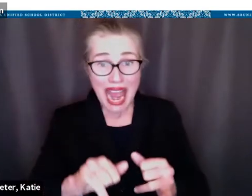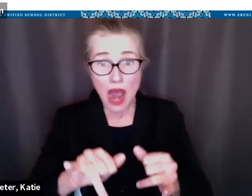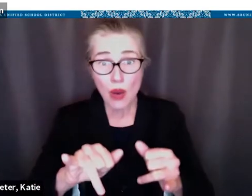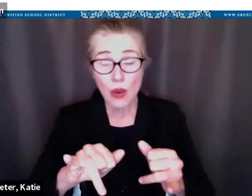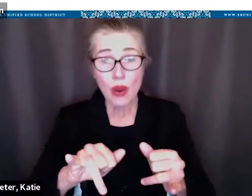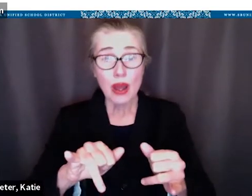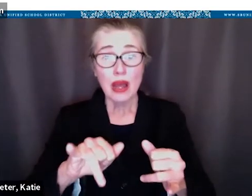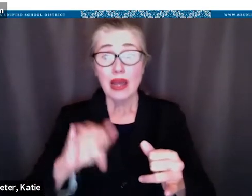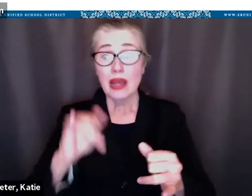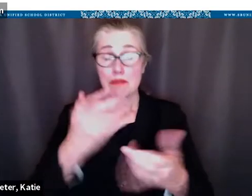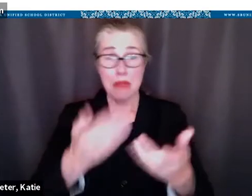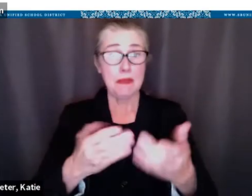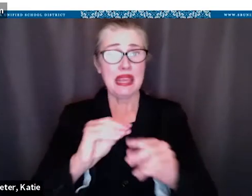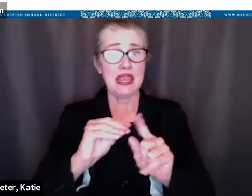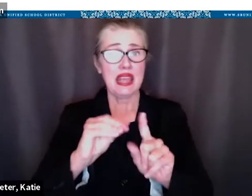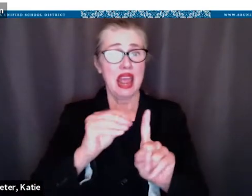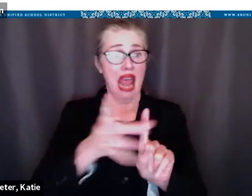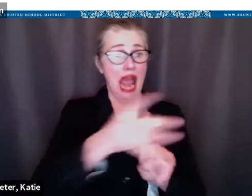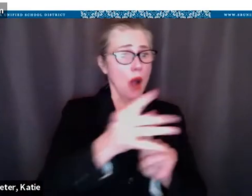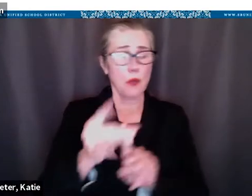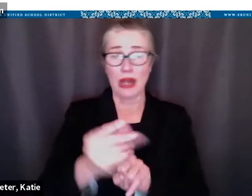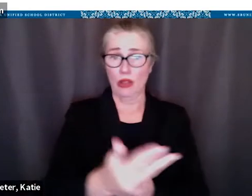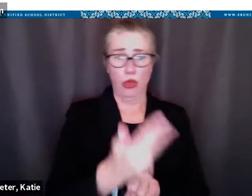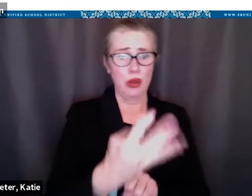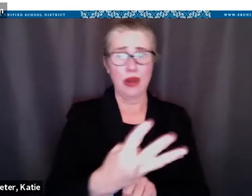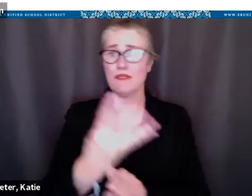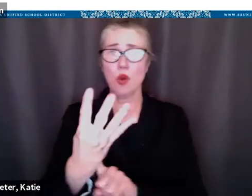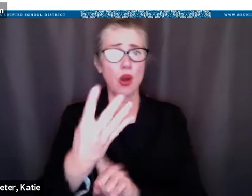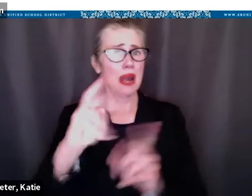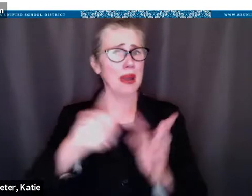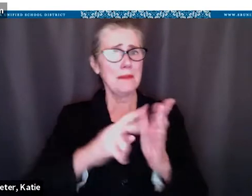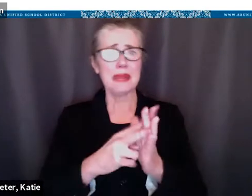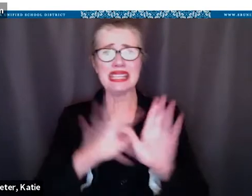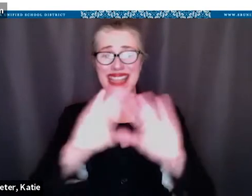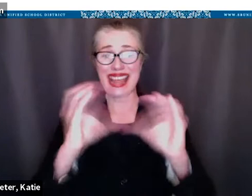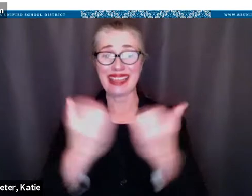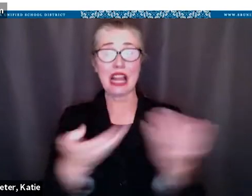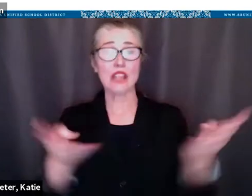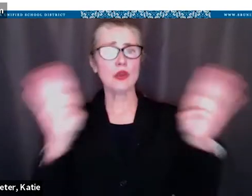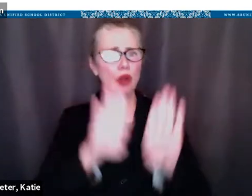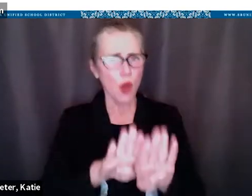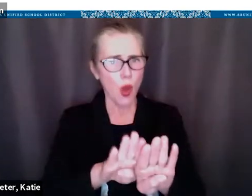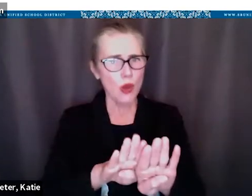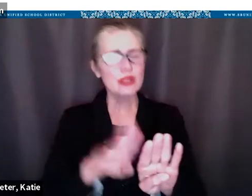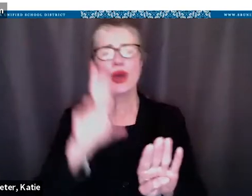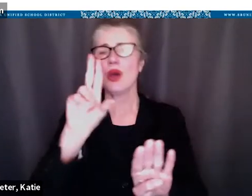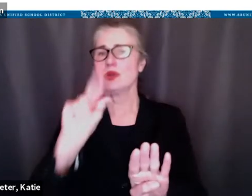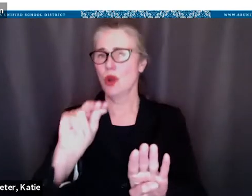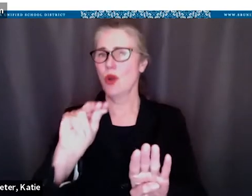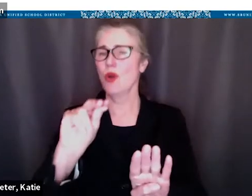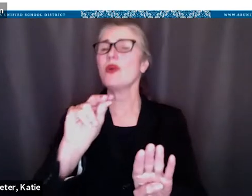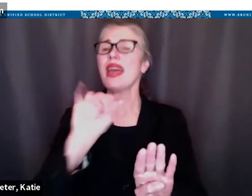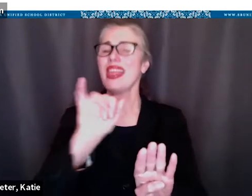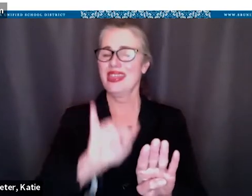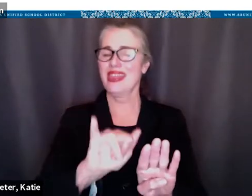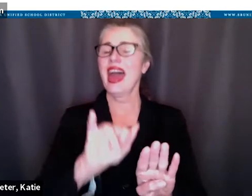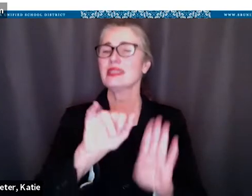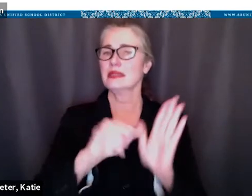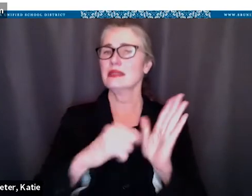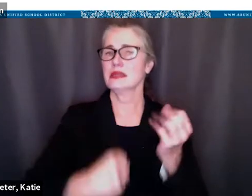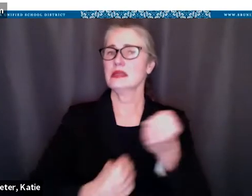just following it the outbreak term is a is really supporting the data that that the county needs in public